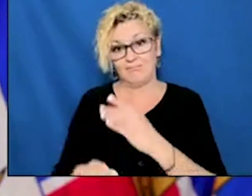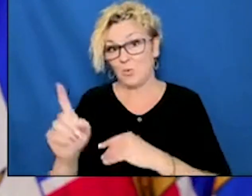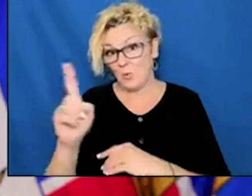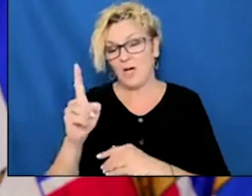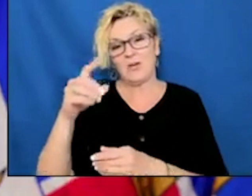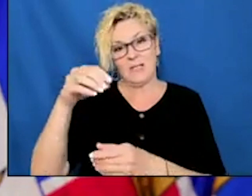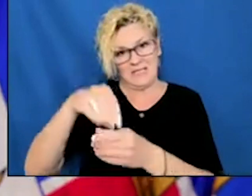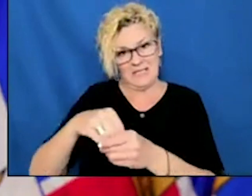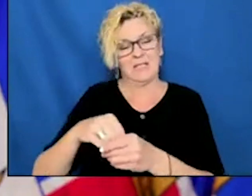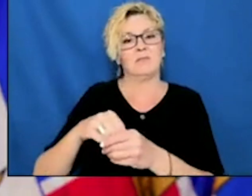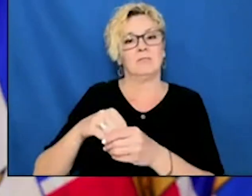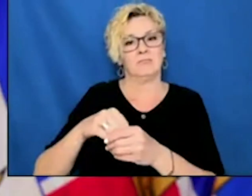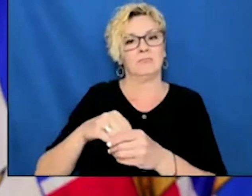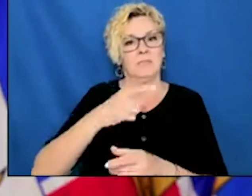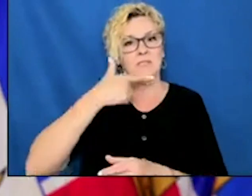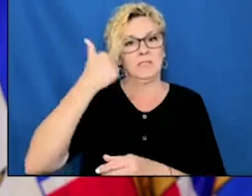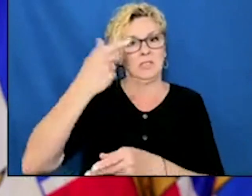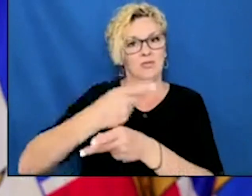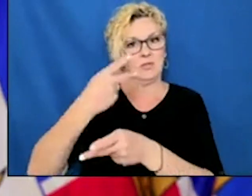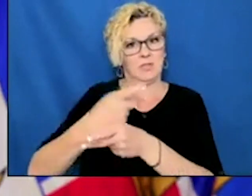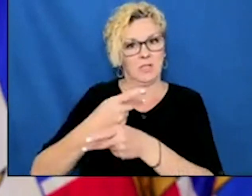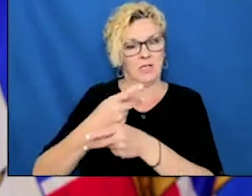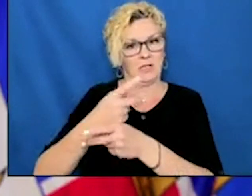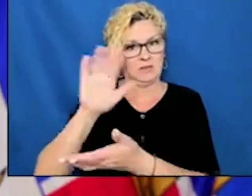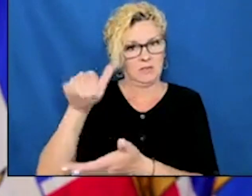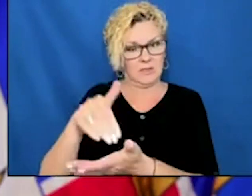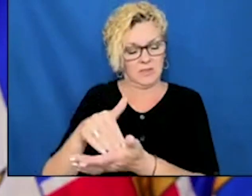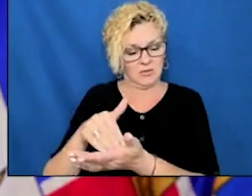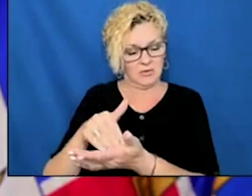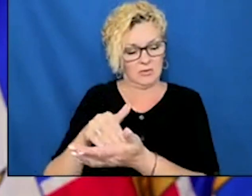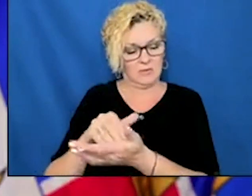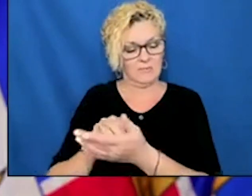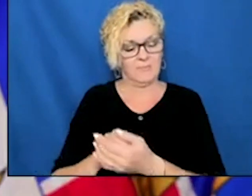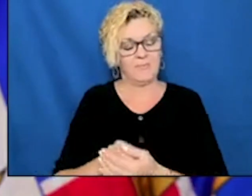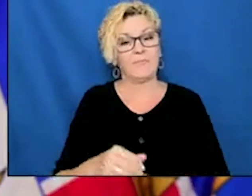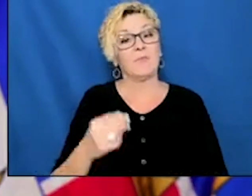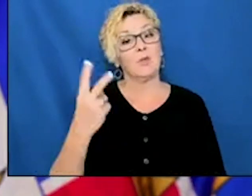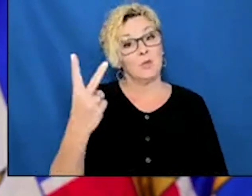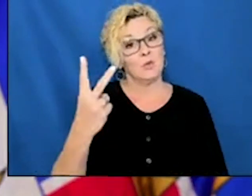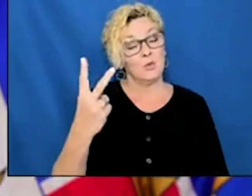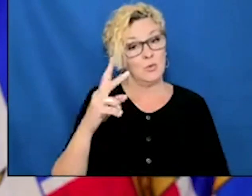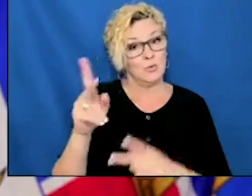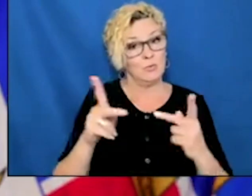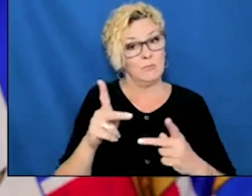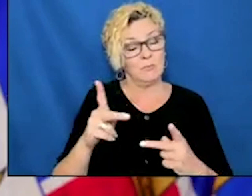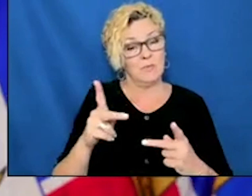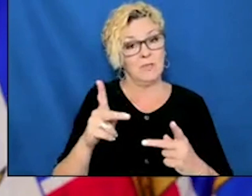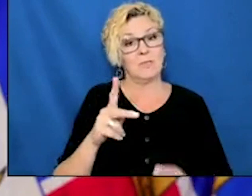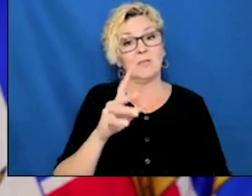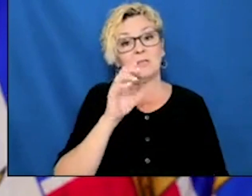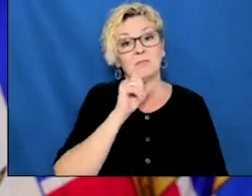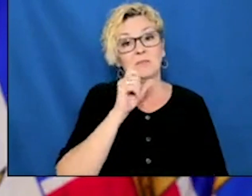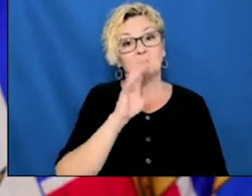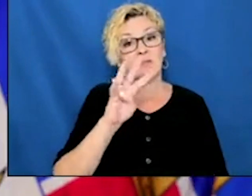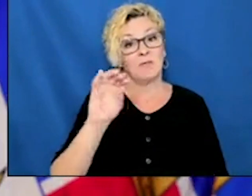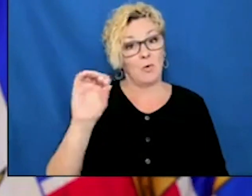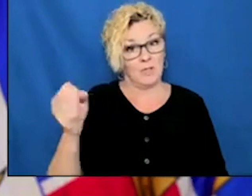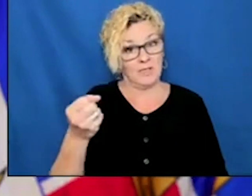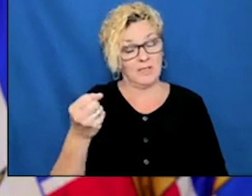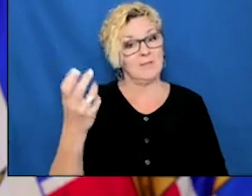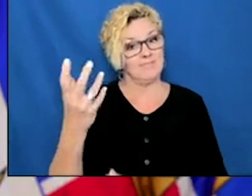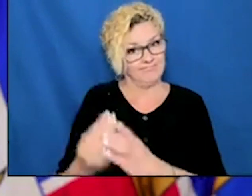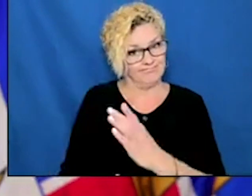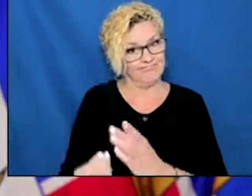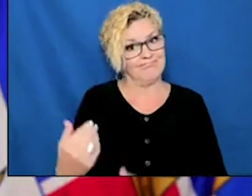sadly. We've had 2 younger people in their 40s who've passed away this weekend, 1 in Interior Health and 1 in